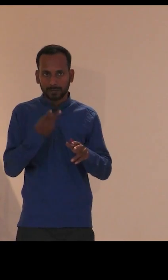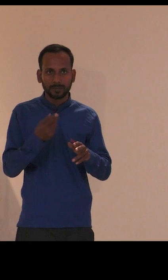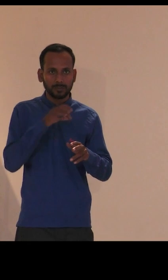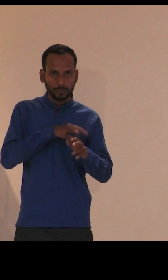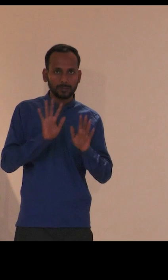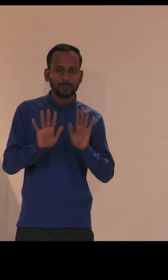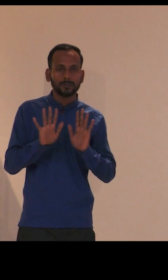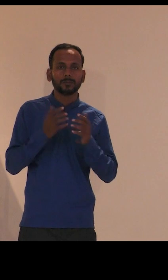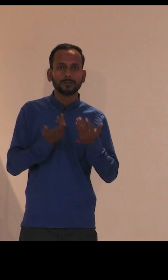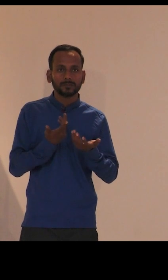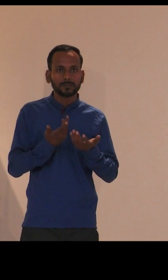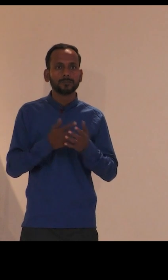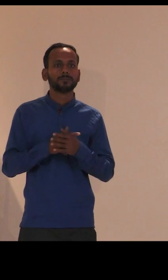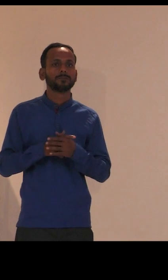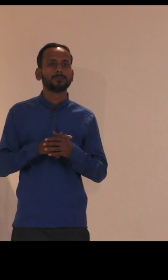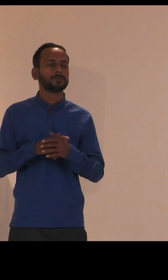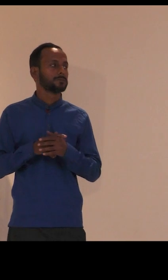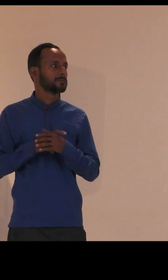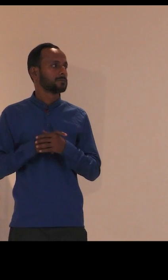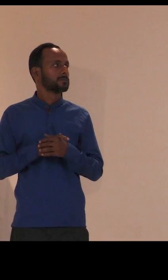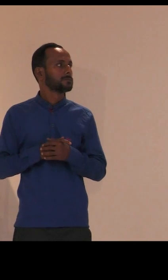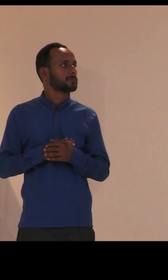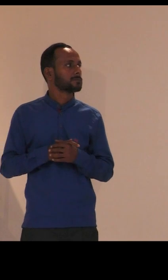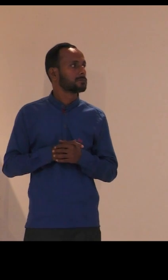really need this report or they need to look at another report.